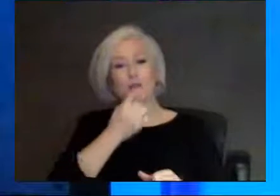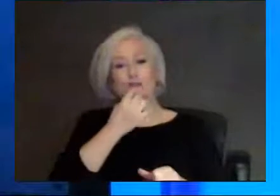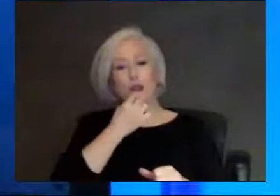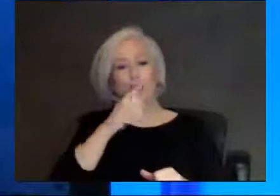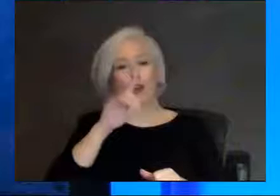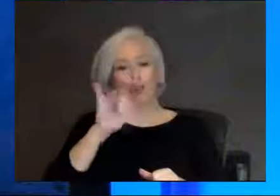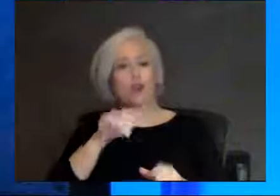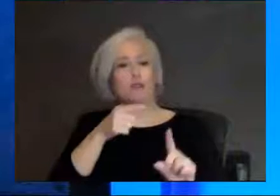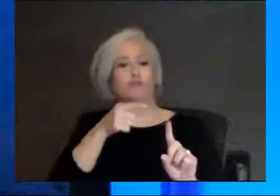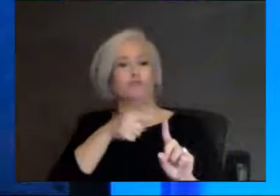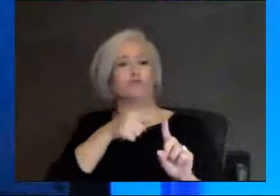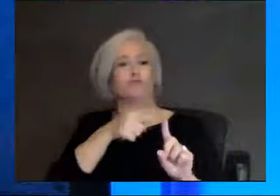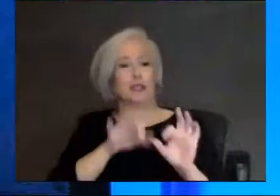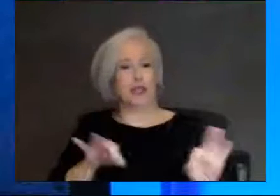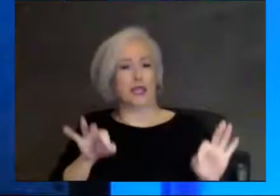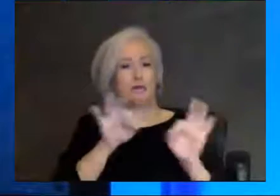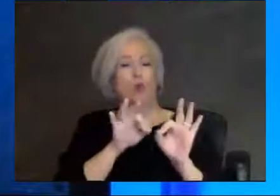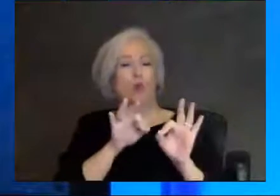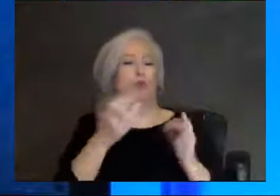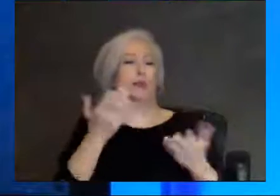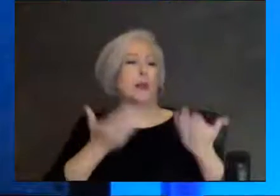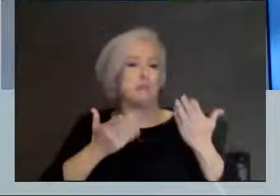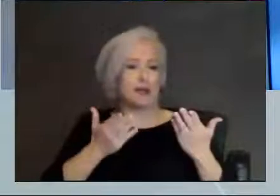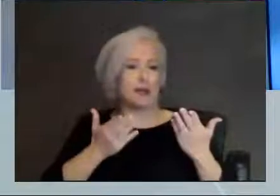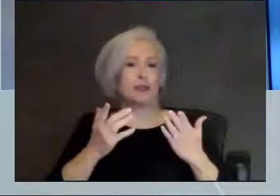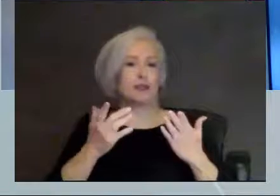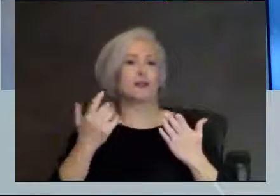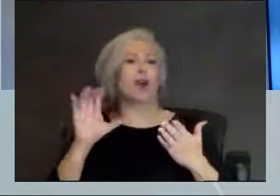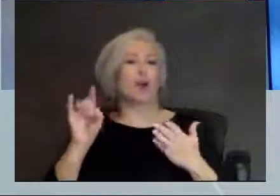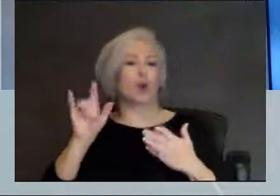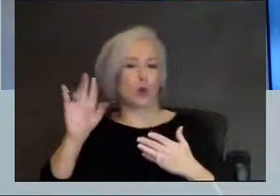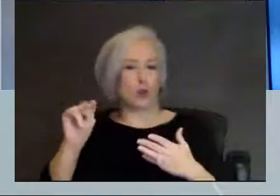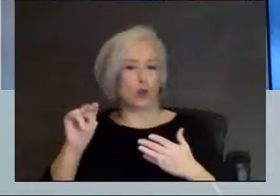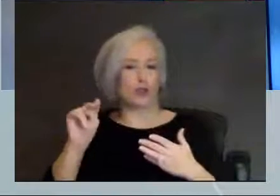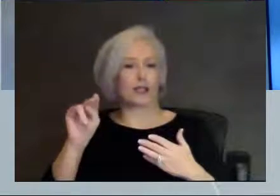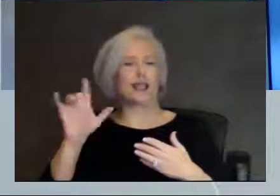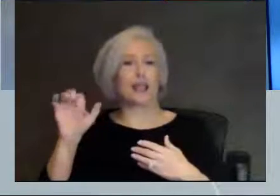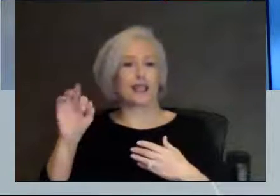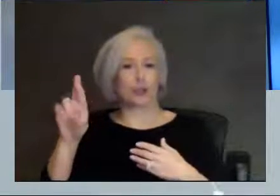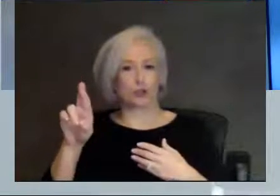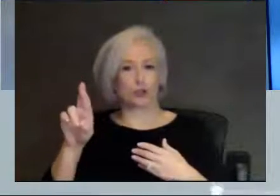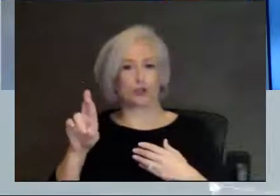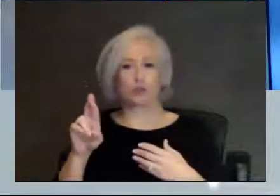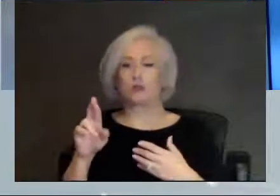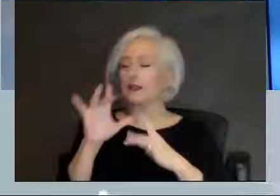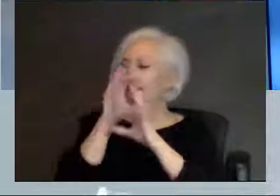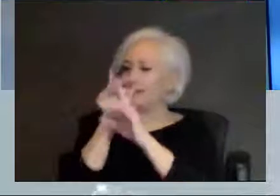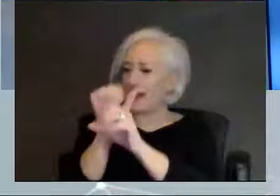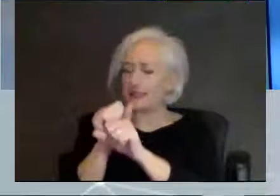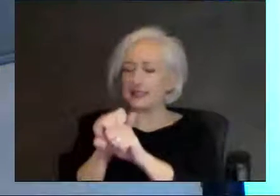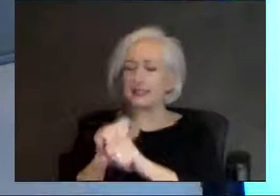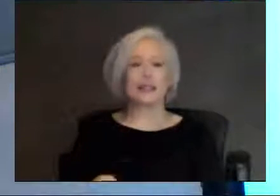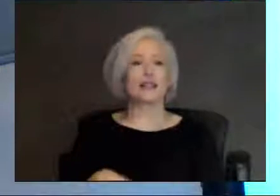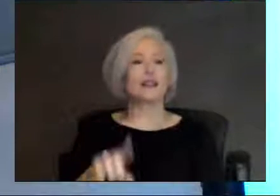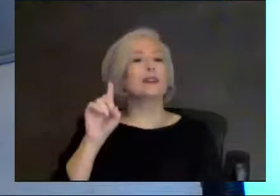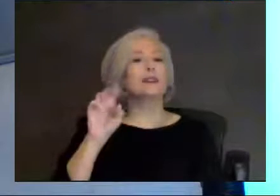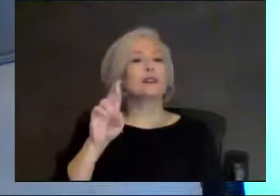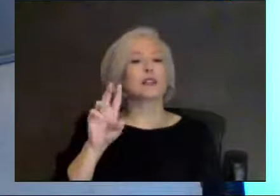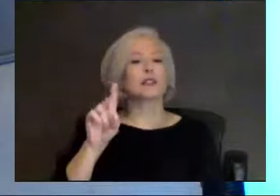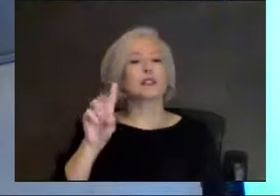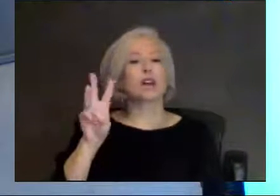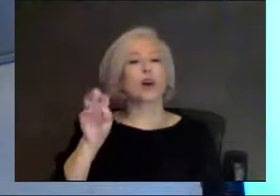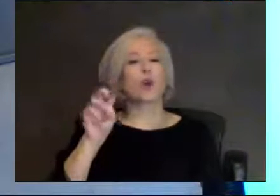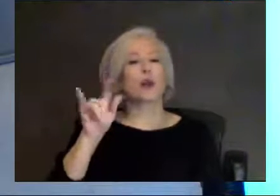for indication that it might be colon cancer. It's fascinating. So, Dr. Dandawante, colorectal cancer